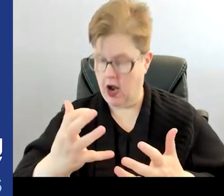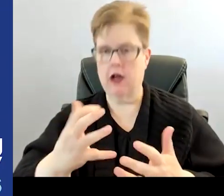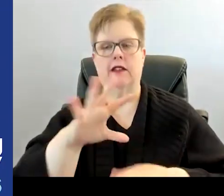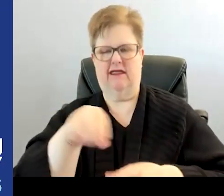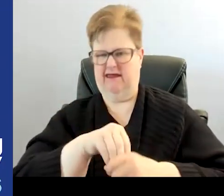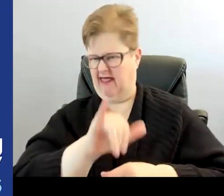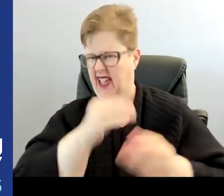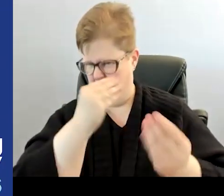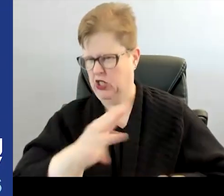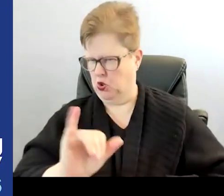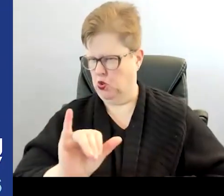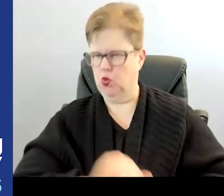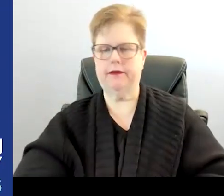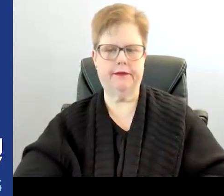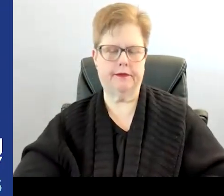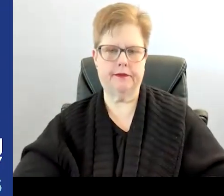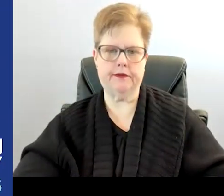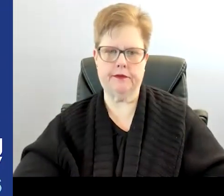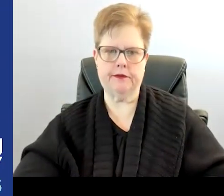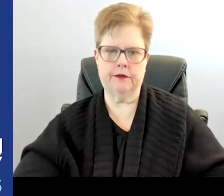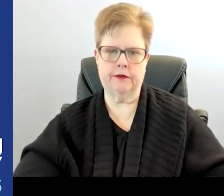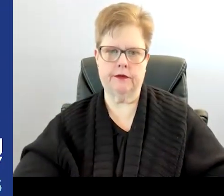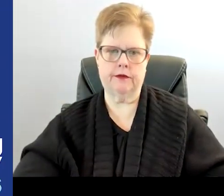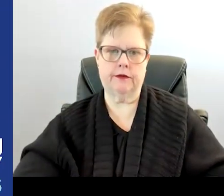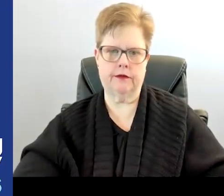this information there too.